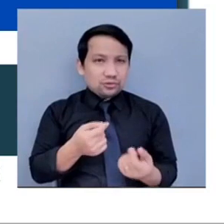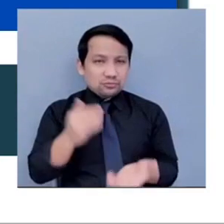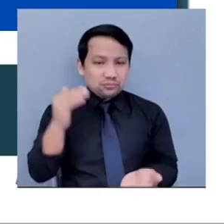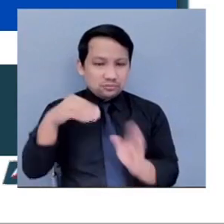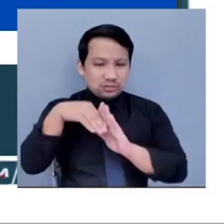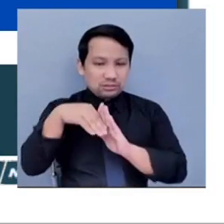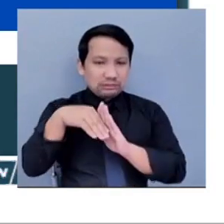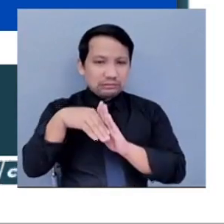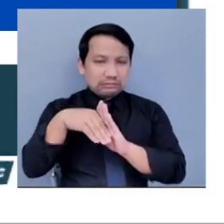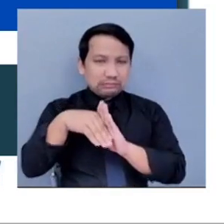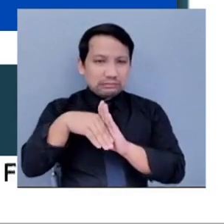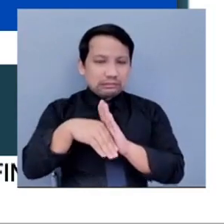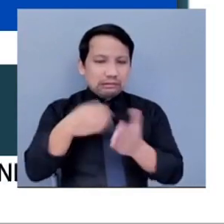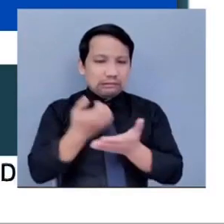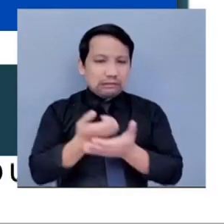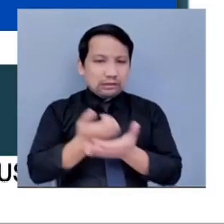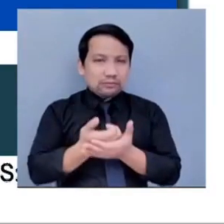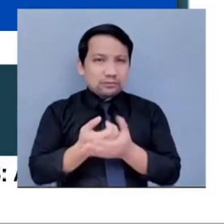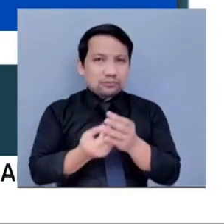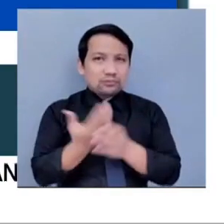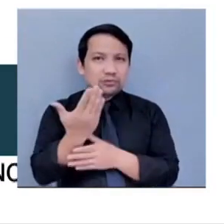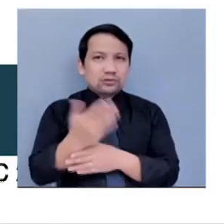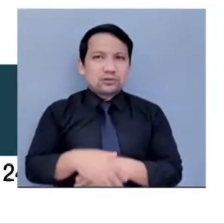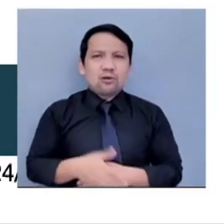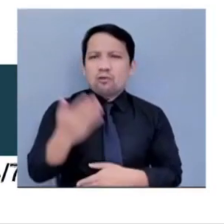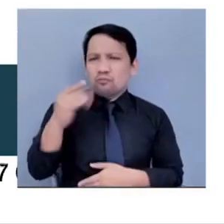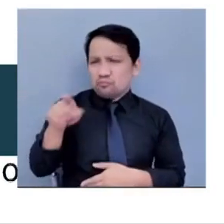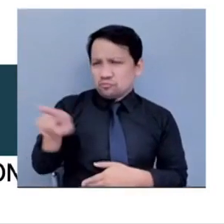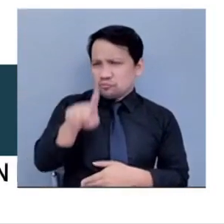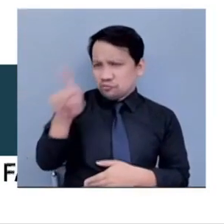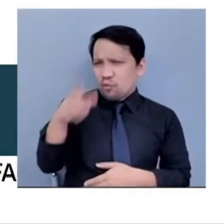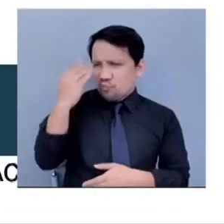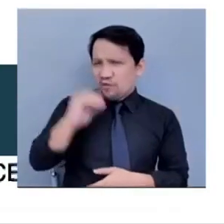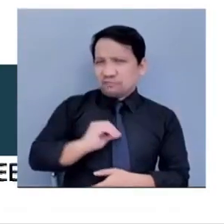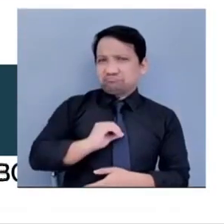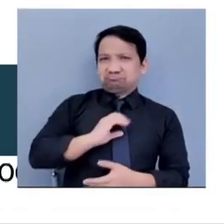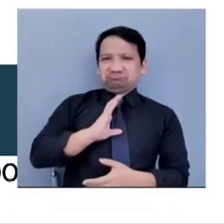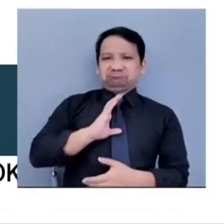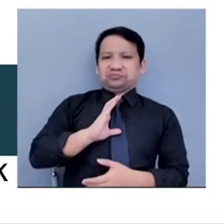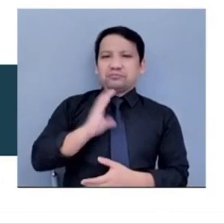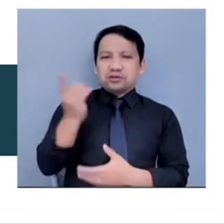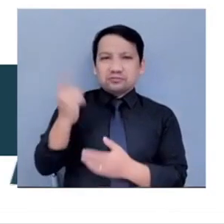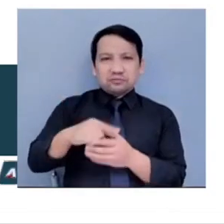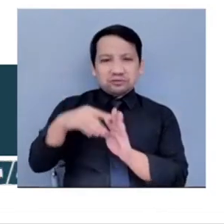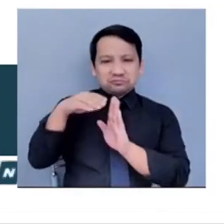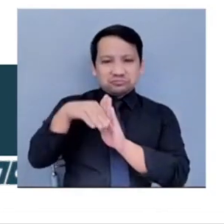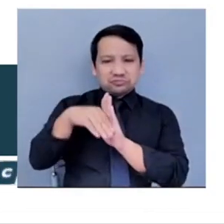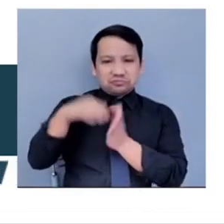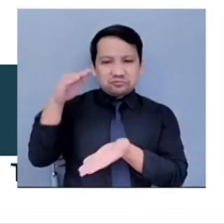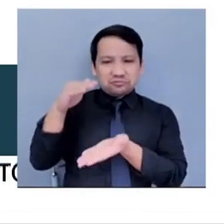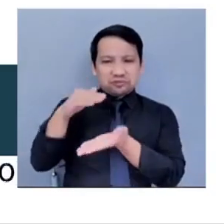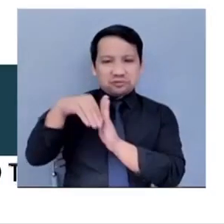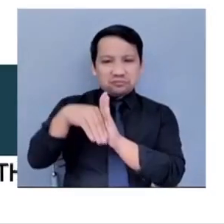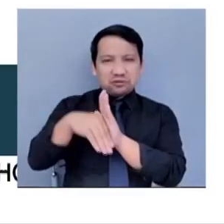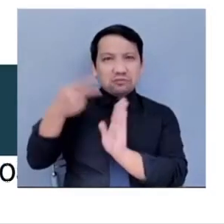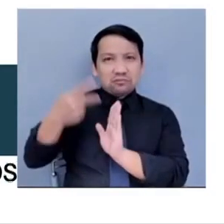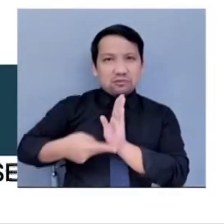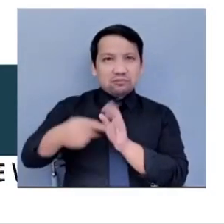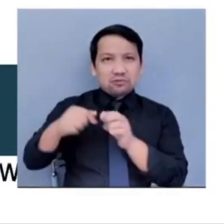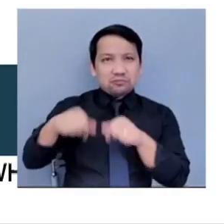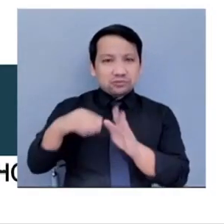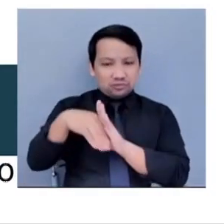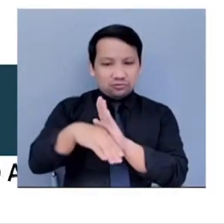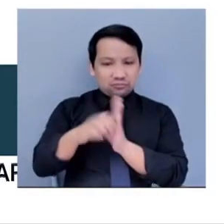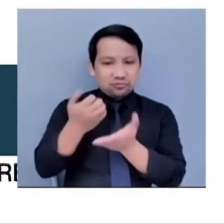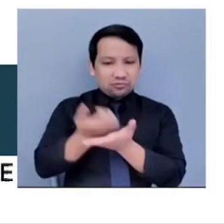economic growth and recovery. Why are you so confident that it's just going to be a slowdown and not a full-blown recession for the Philippines?